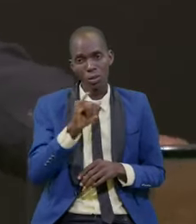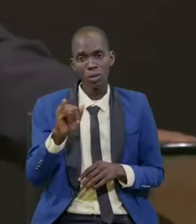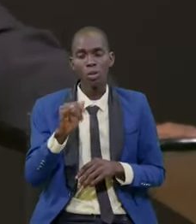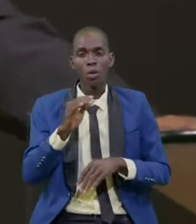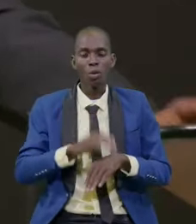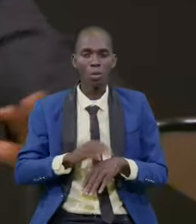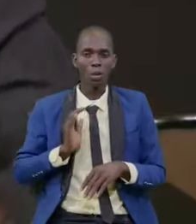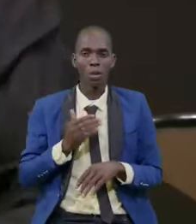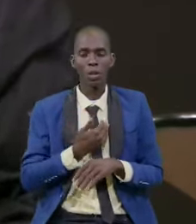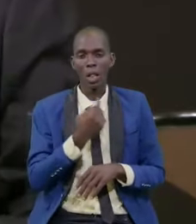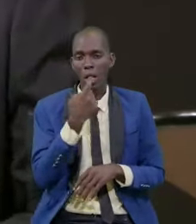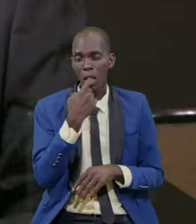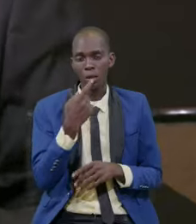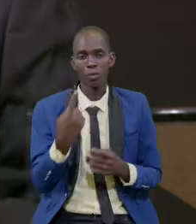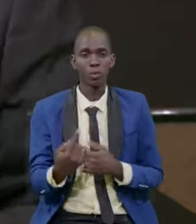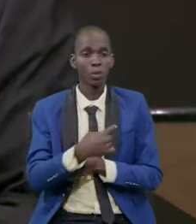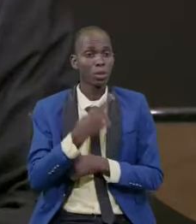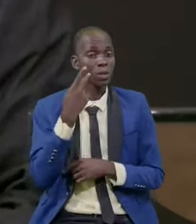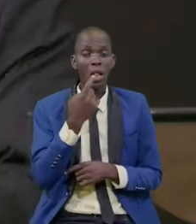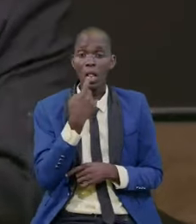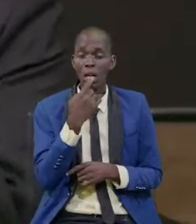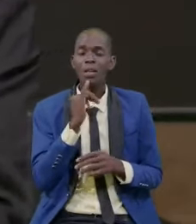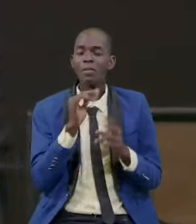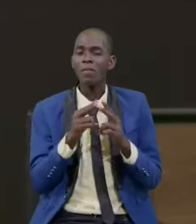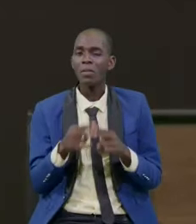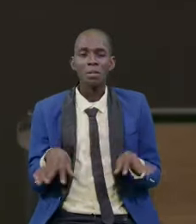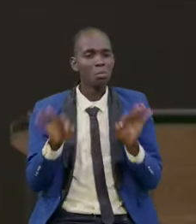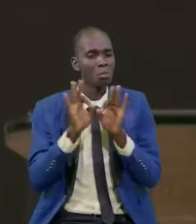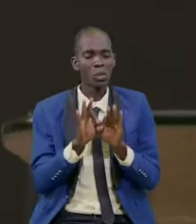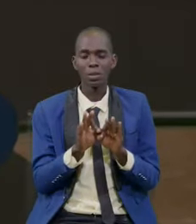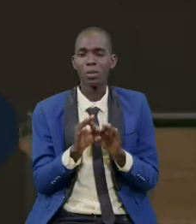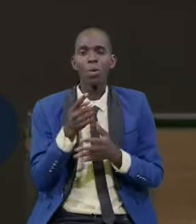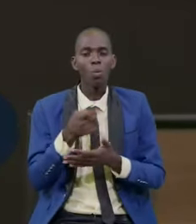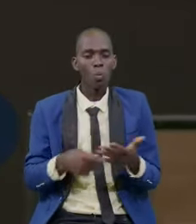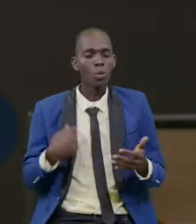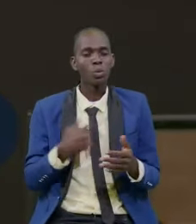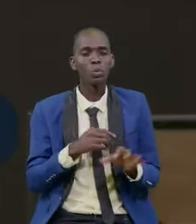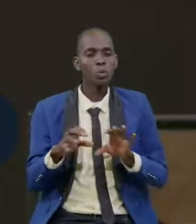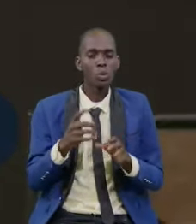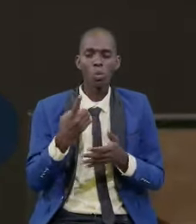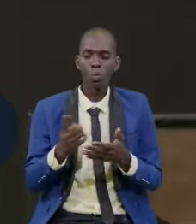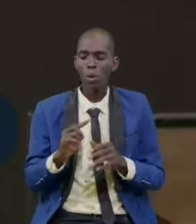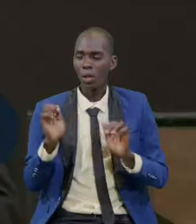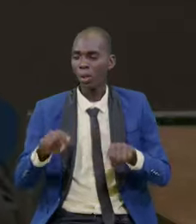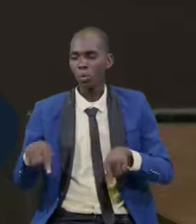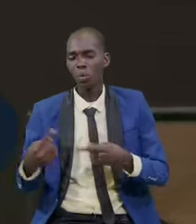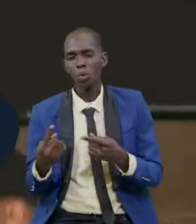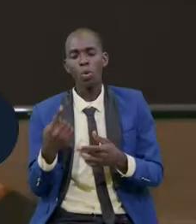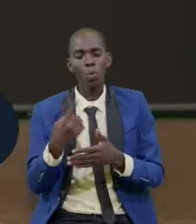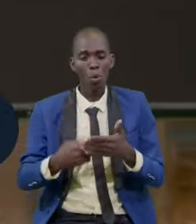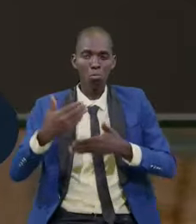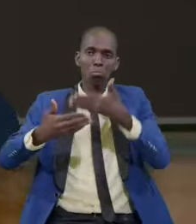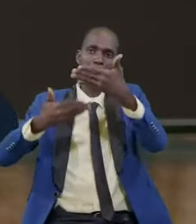tongue today. The tongue is very important, very essential. What could we do? Where could we go? What progress could we